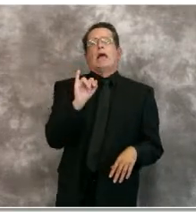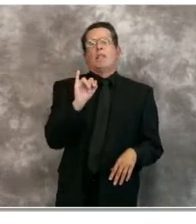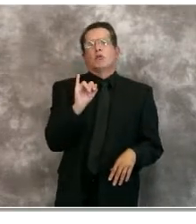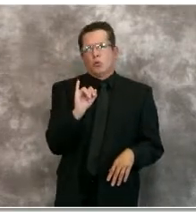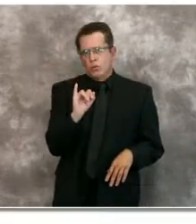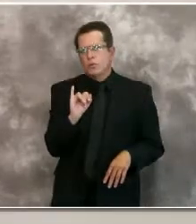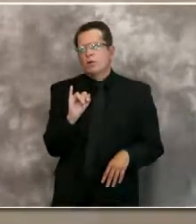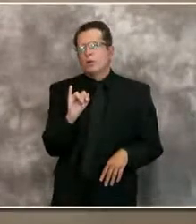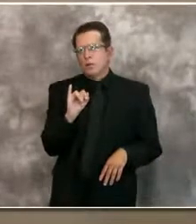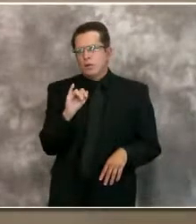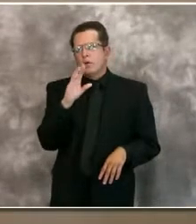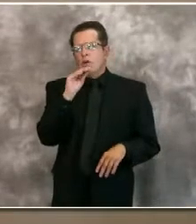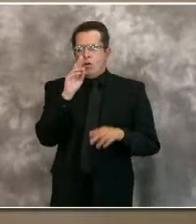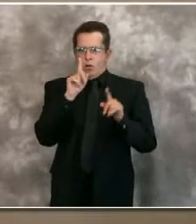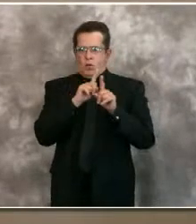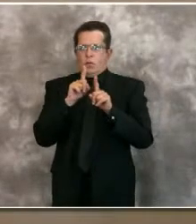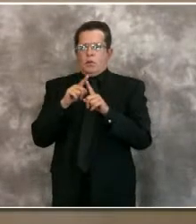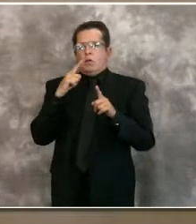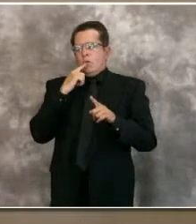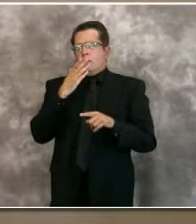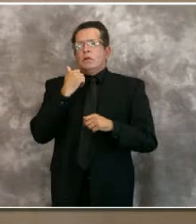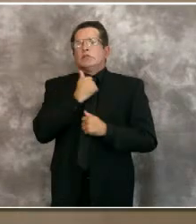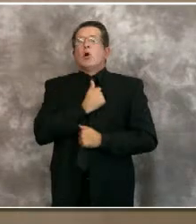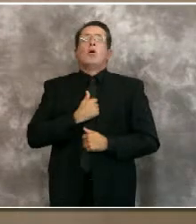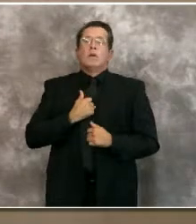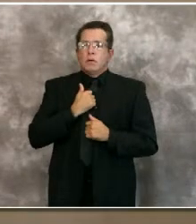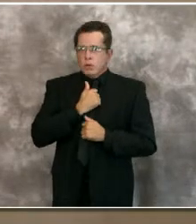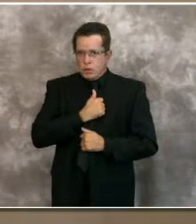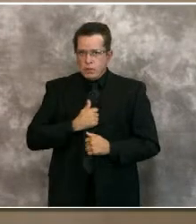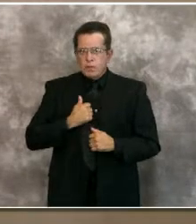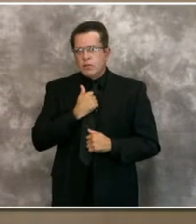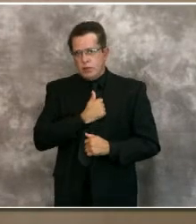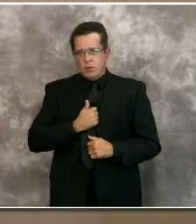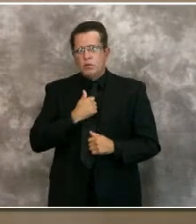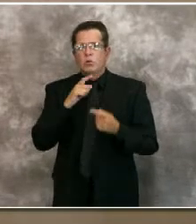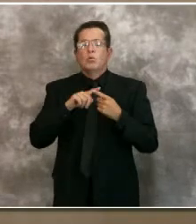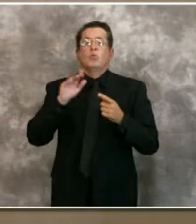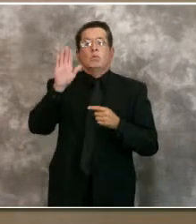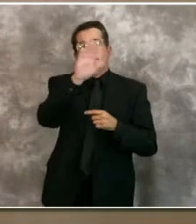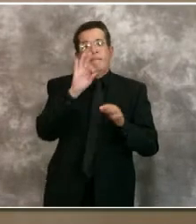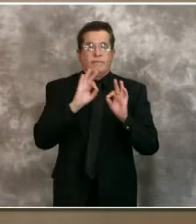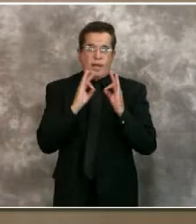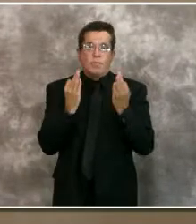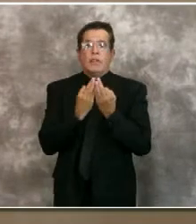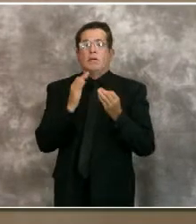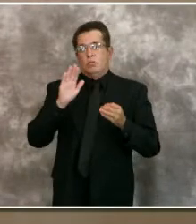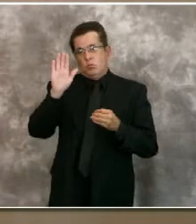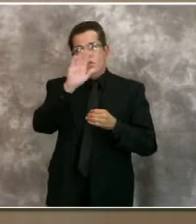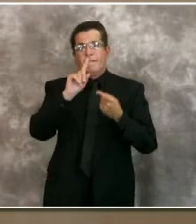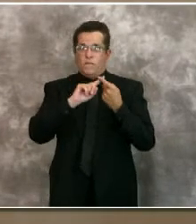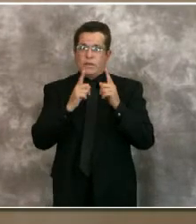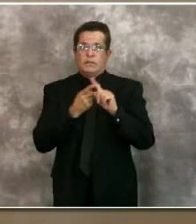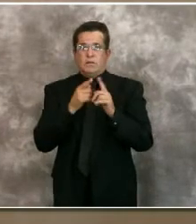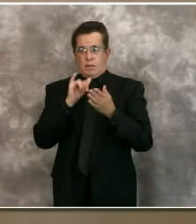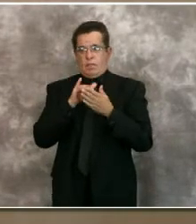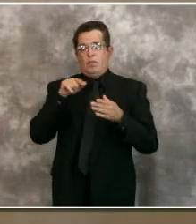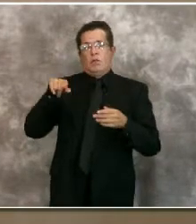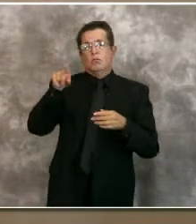our sincerest sympathies and condolences go out to the family members and friends of those